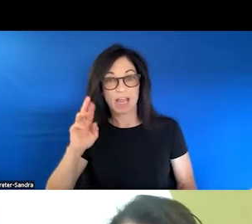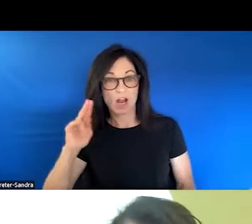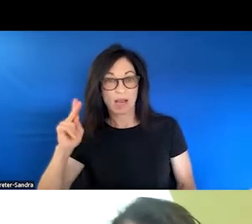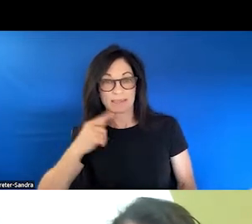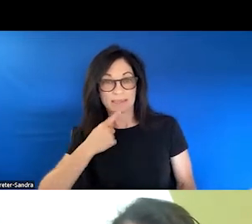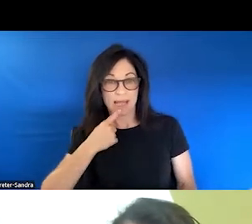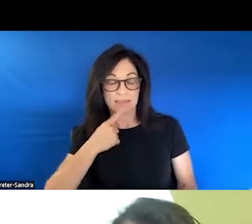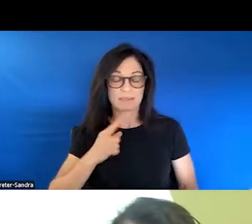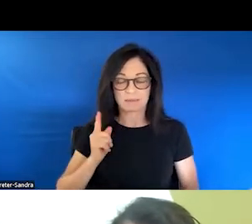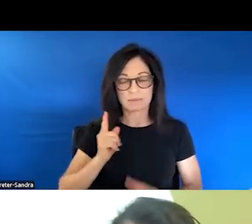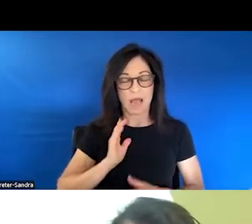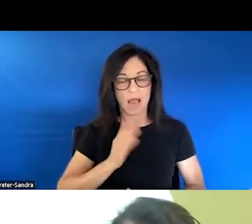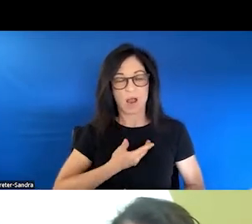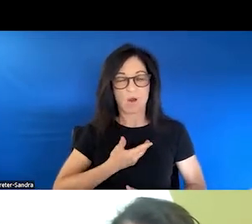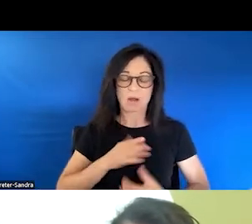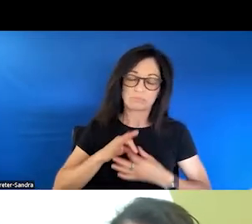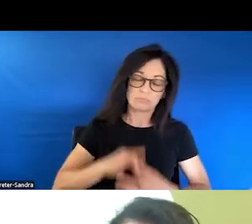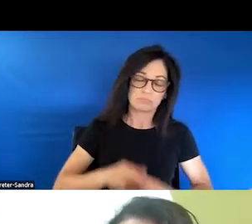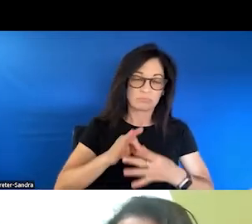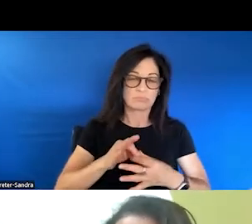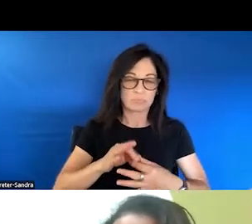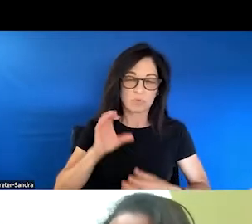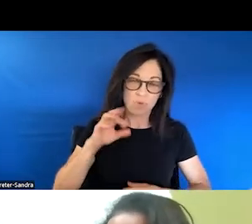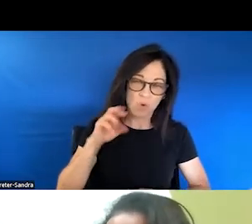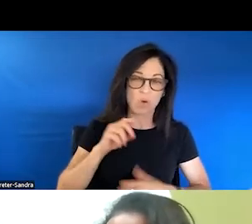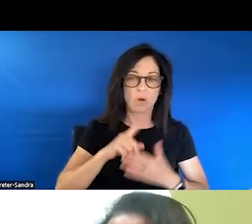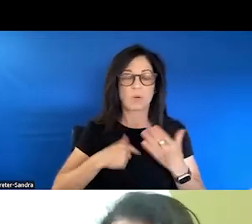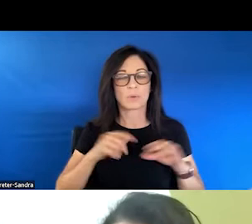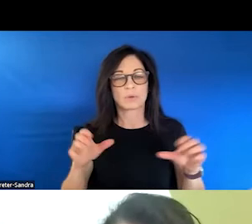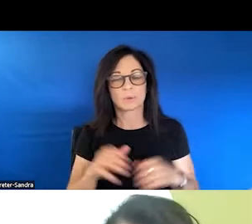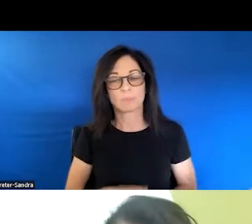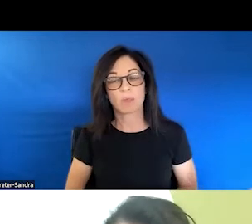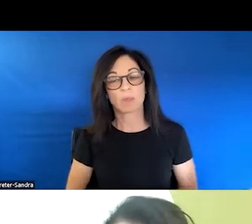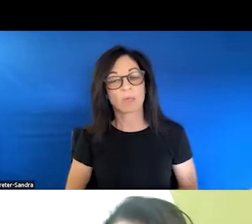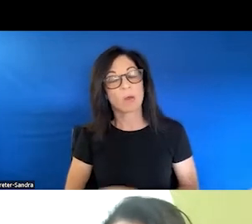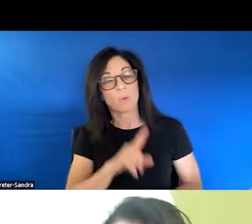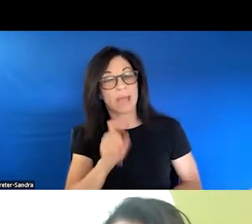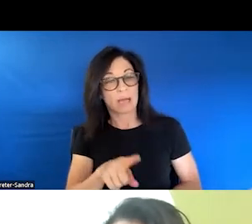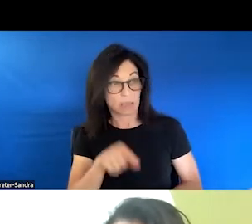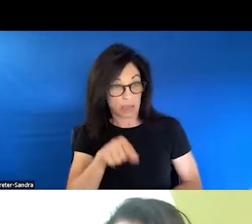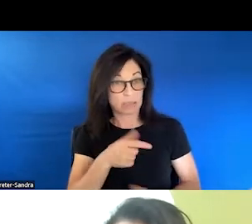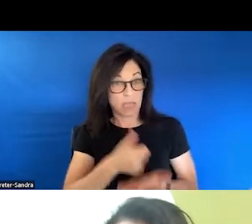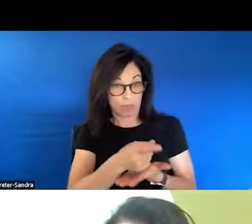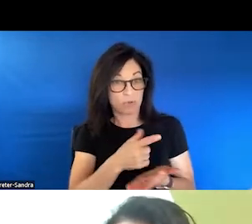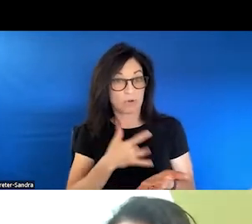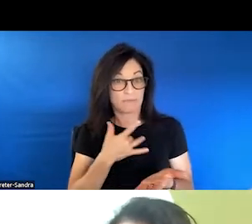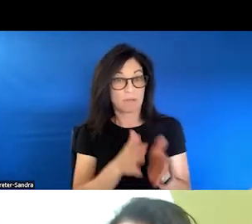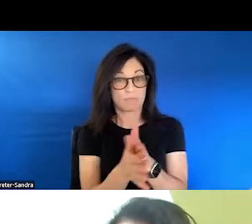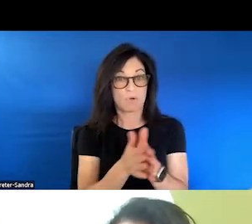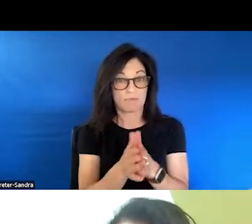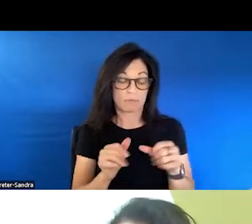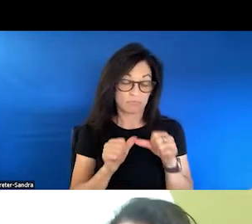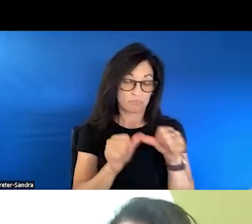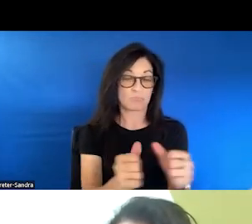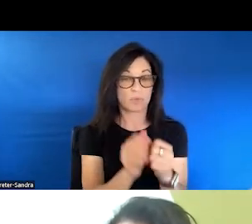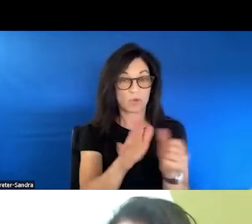ours. The other is, did this help you be motivated to follow through on your plans?